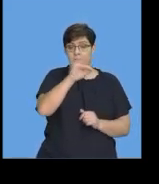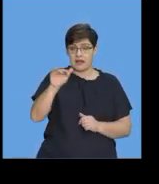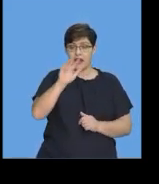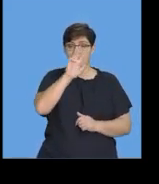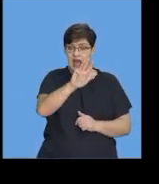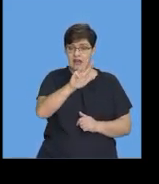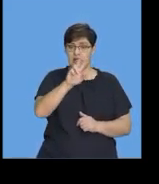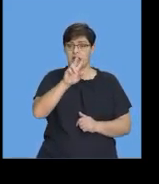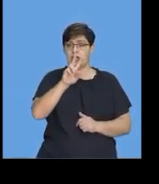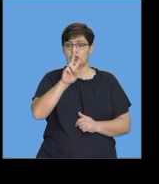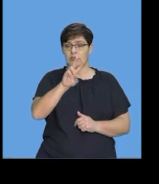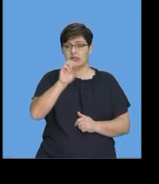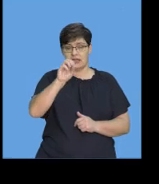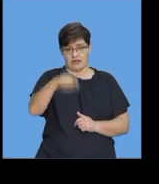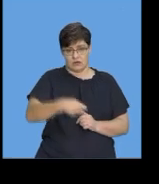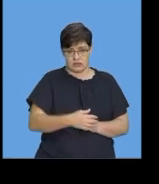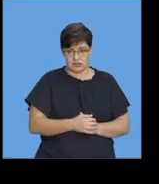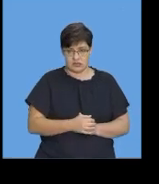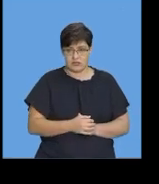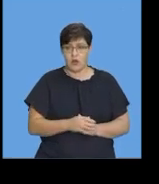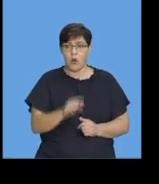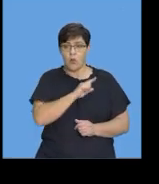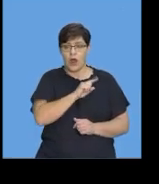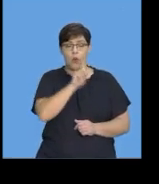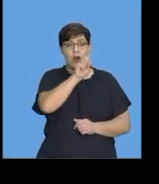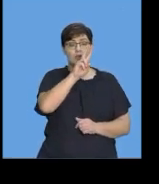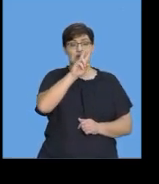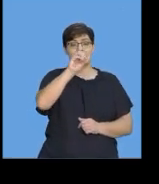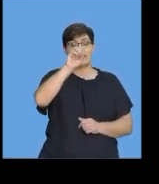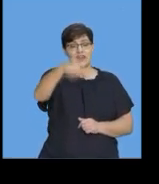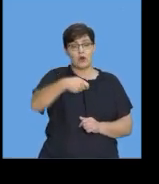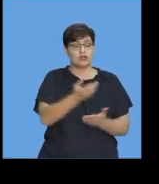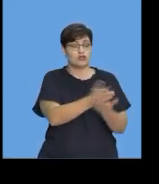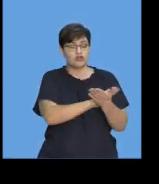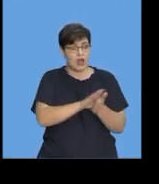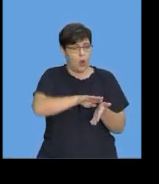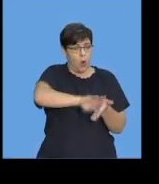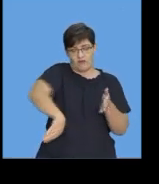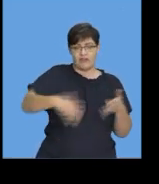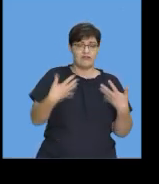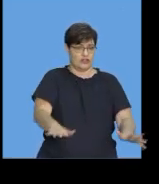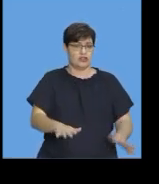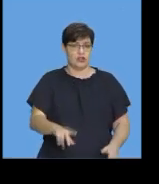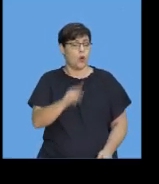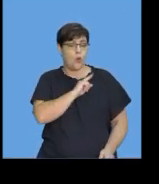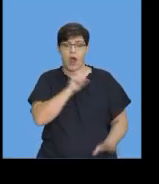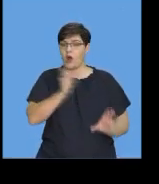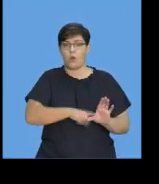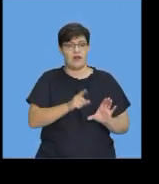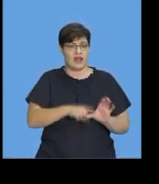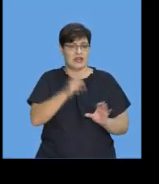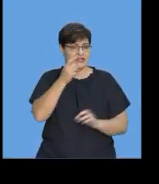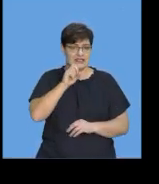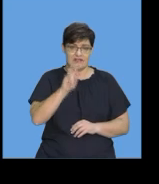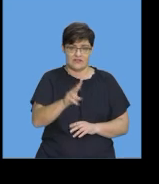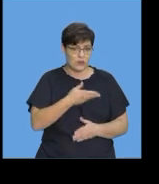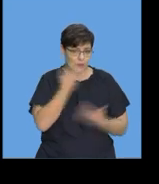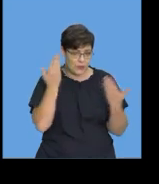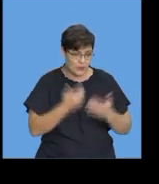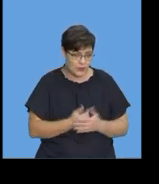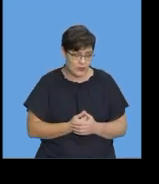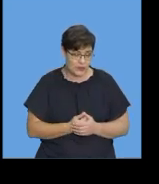1,920,000, because you've already removed the 120,000 shares because they did not qualify for a dividend.